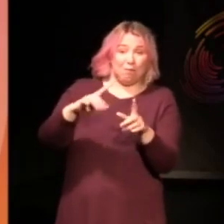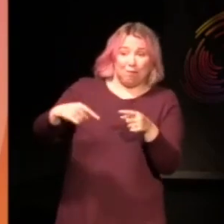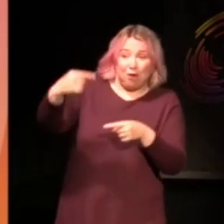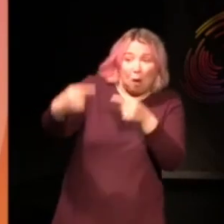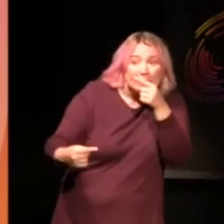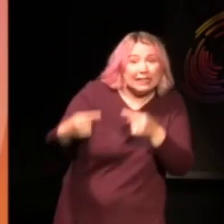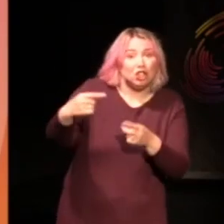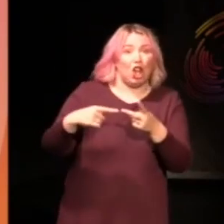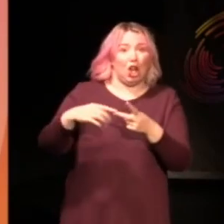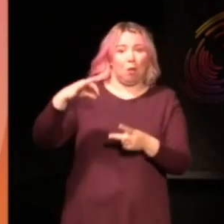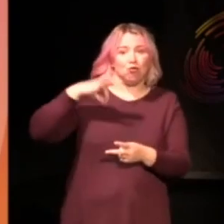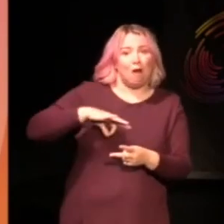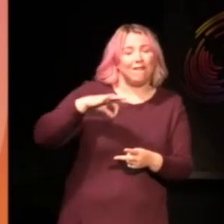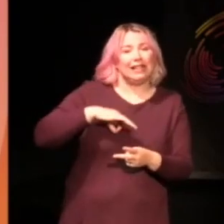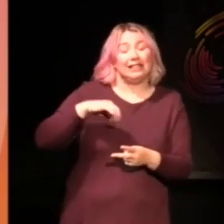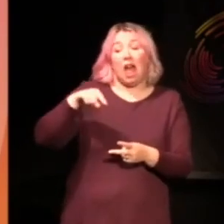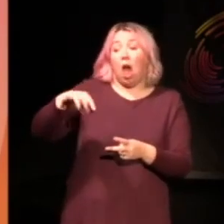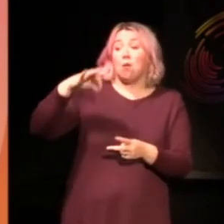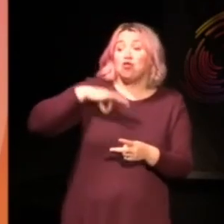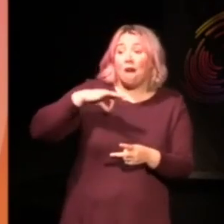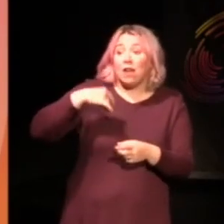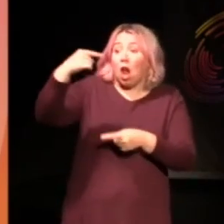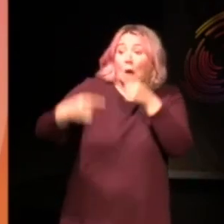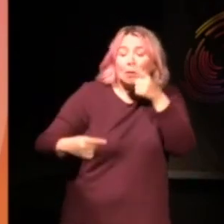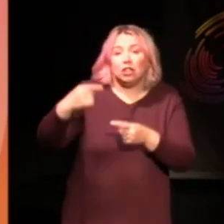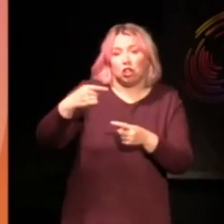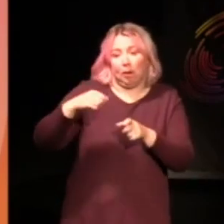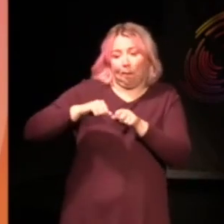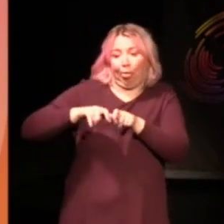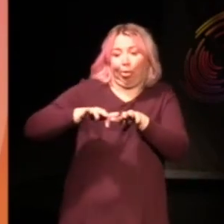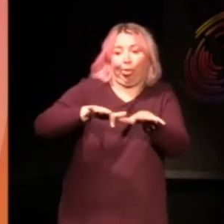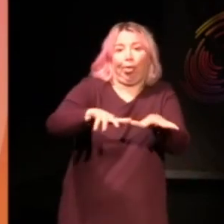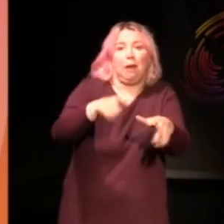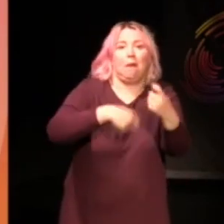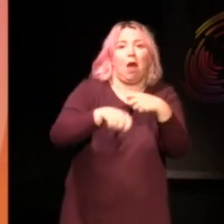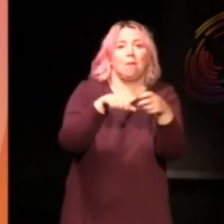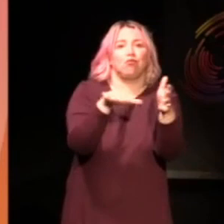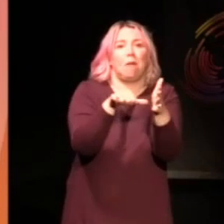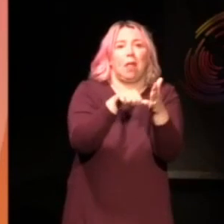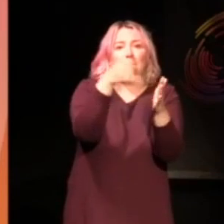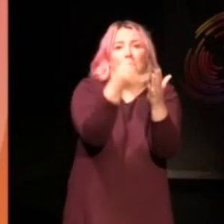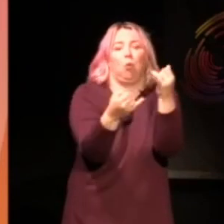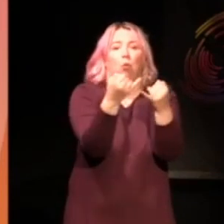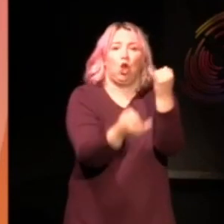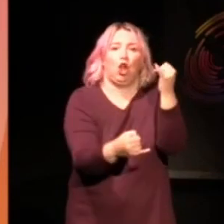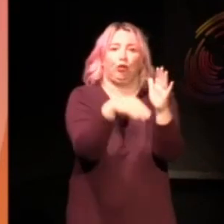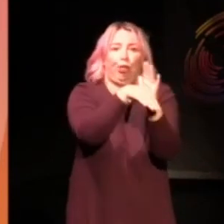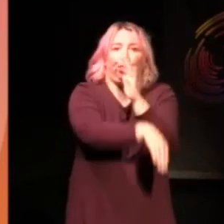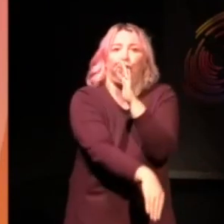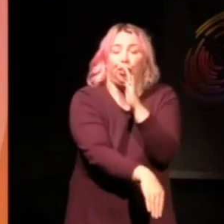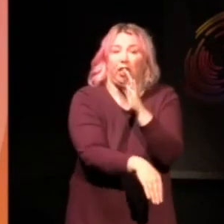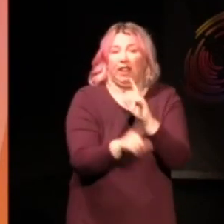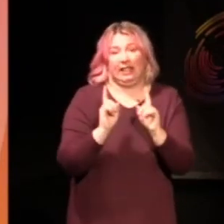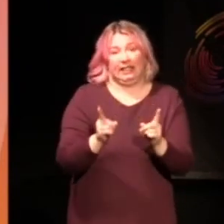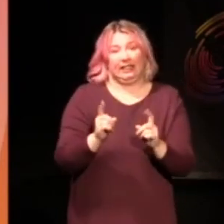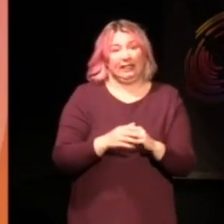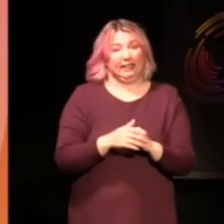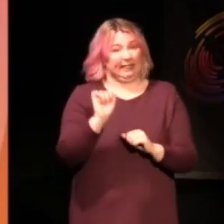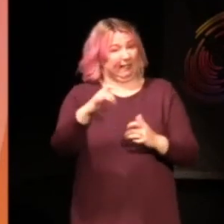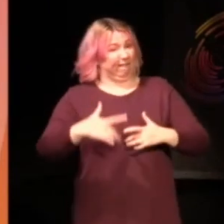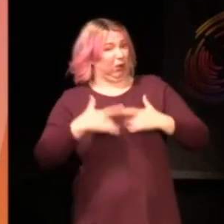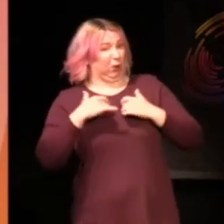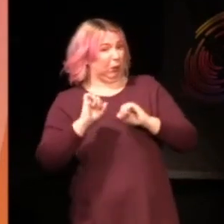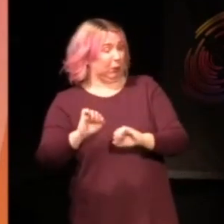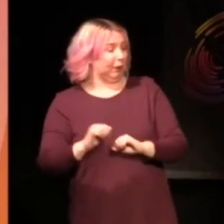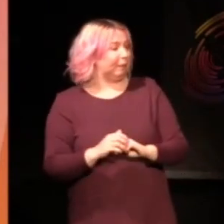we will have these problems. All right, thank you for that contribution. I'll let you come back on that in a second, and we'll take the next,